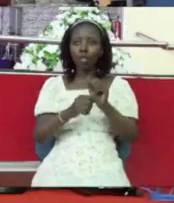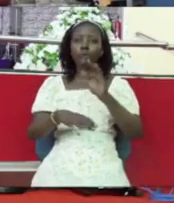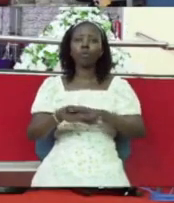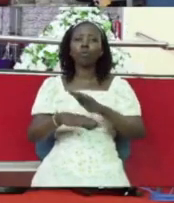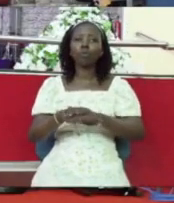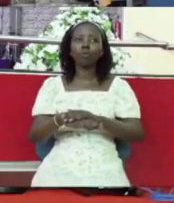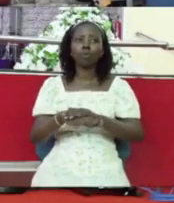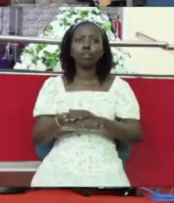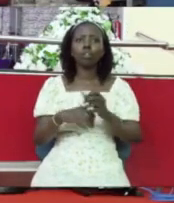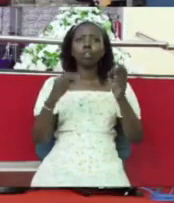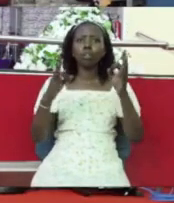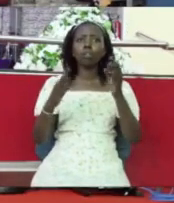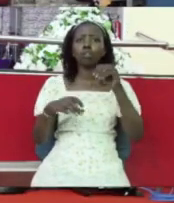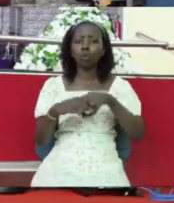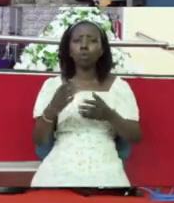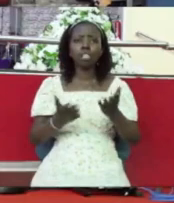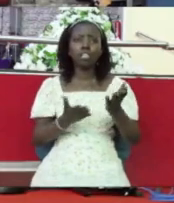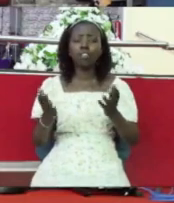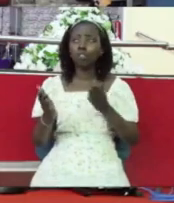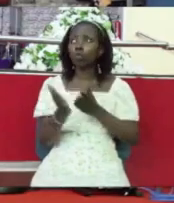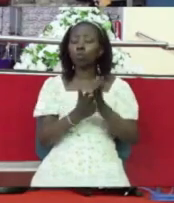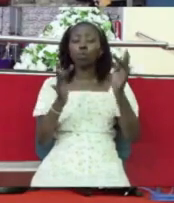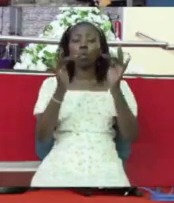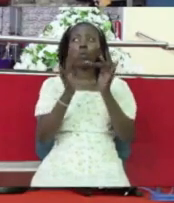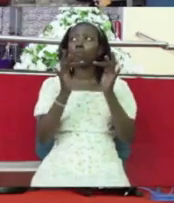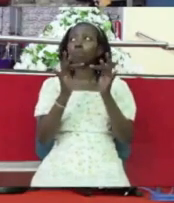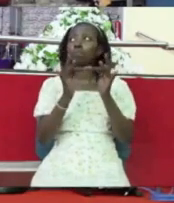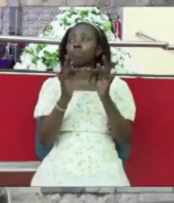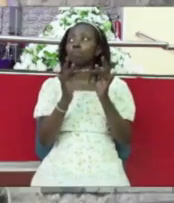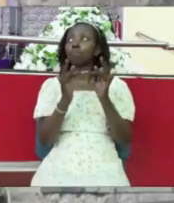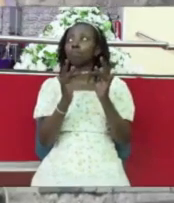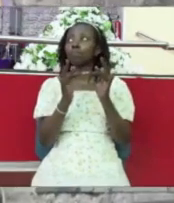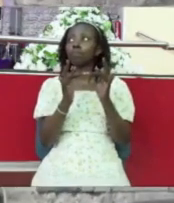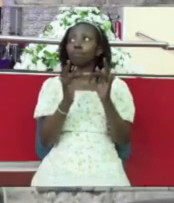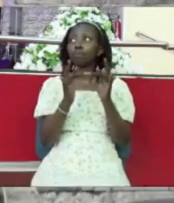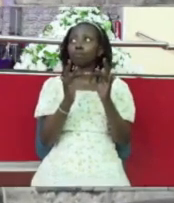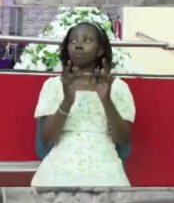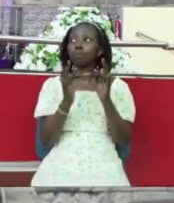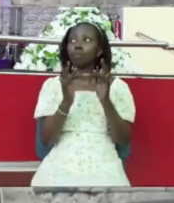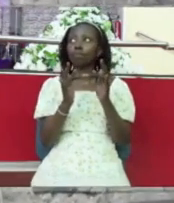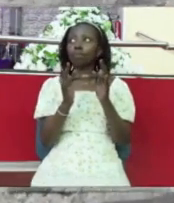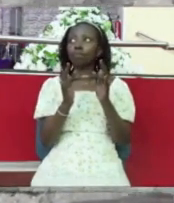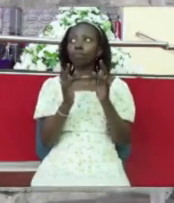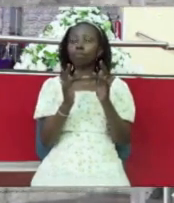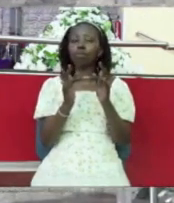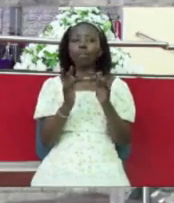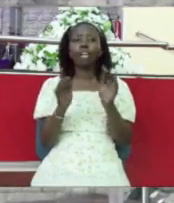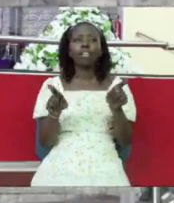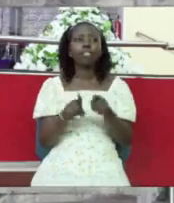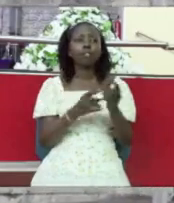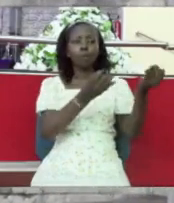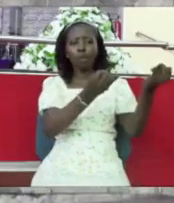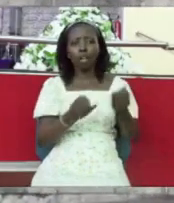are in our service through the online. Kama uko katika ibada hii kupitia mitandao. We also invite you to make this